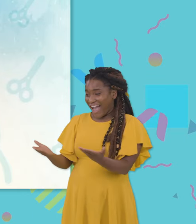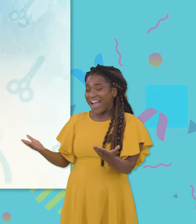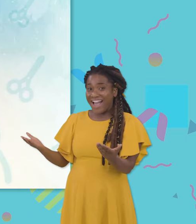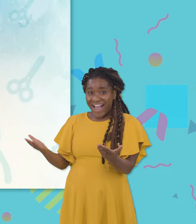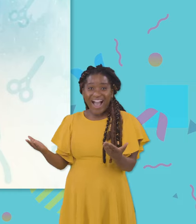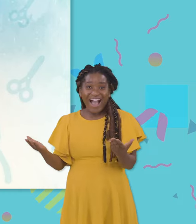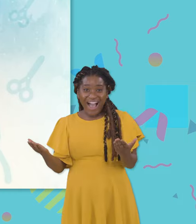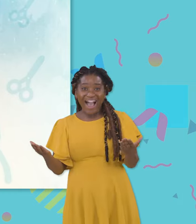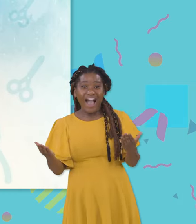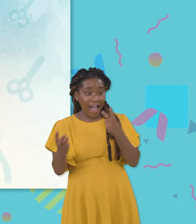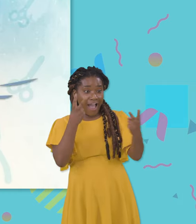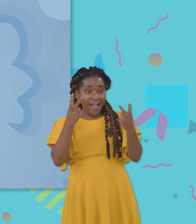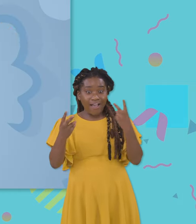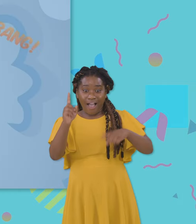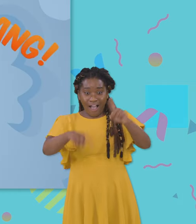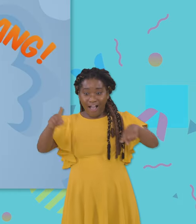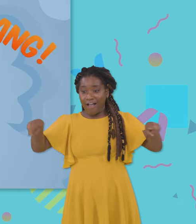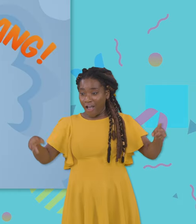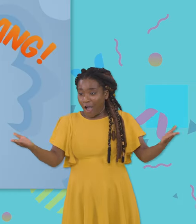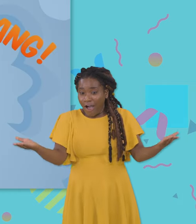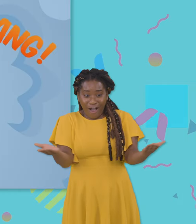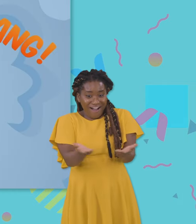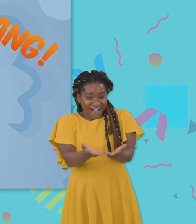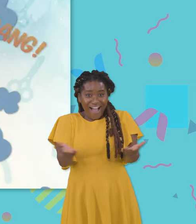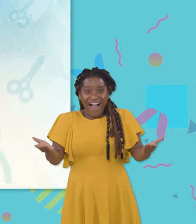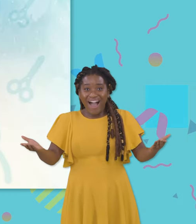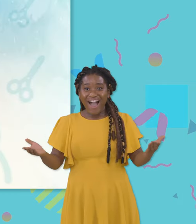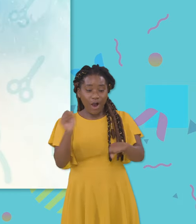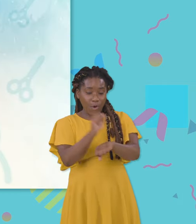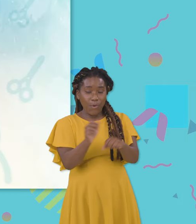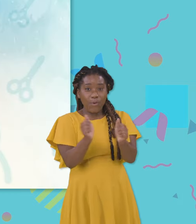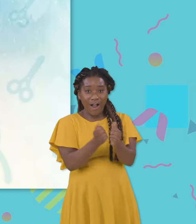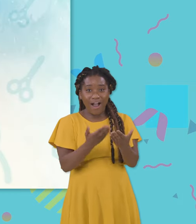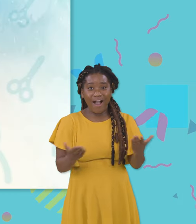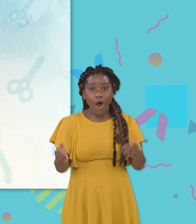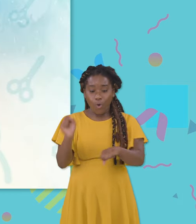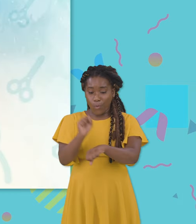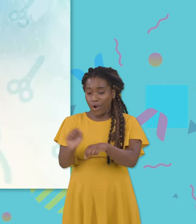working with tools, you hear all kinds of things. When you're